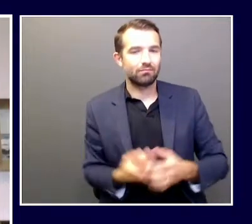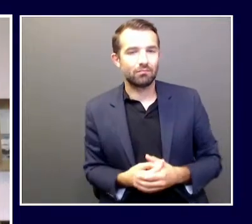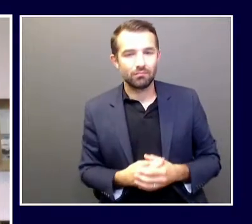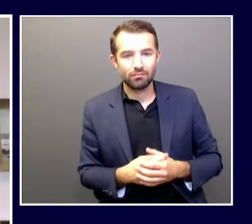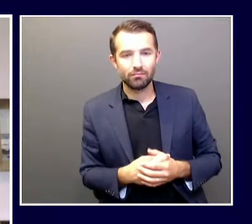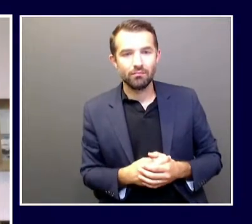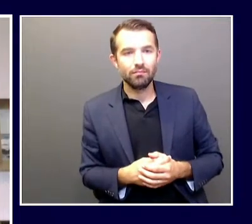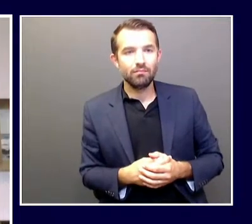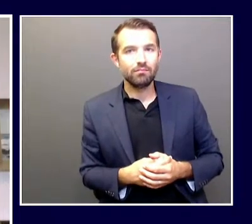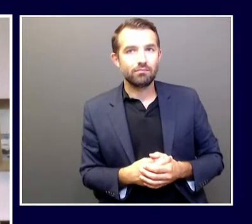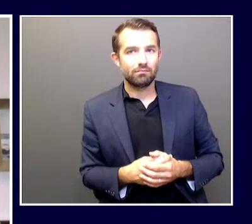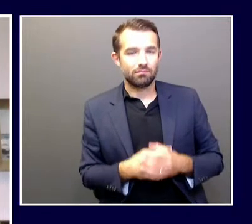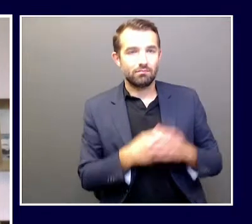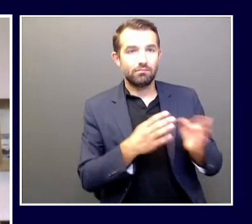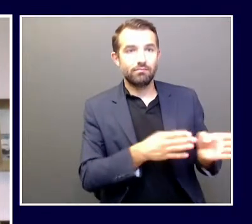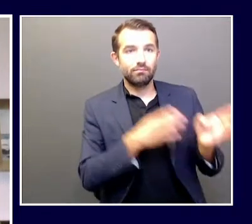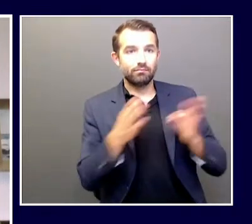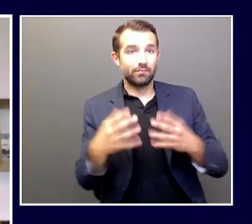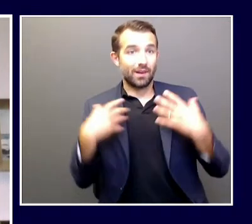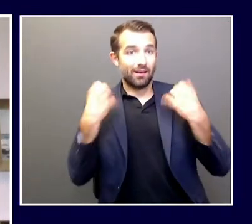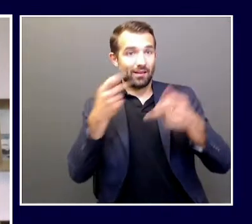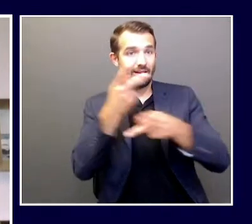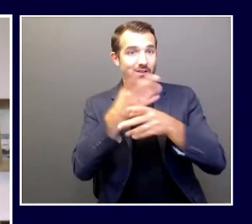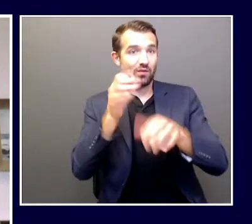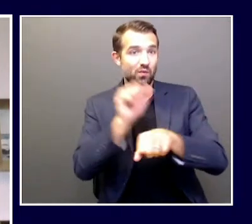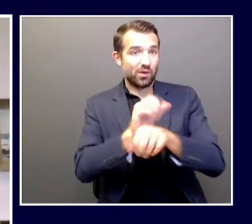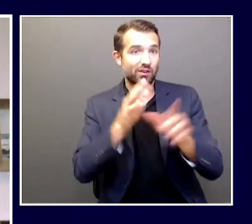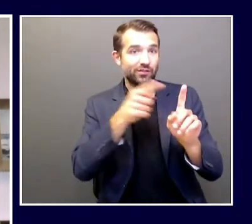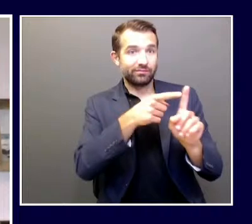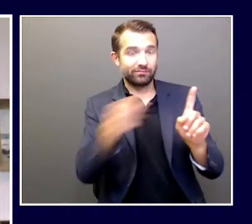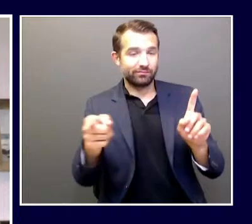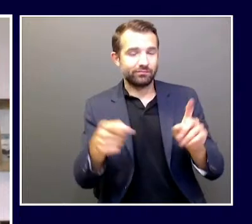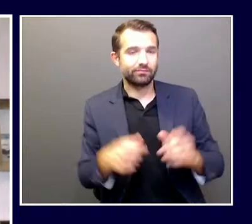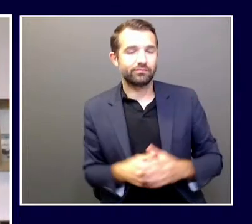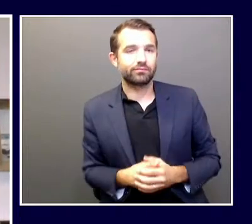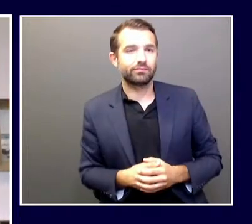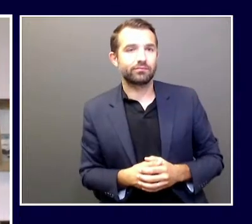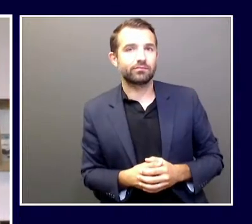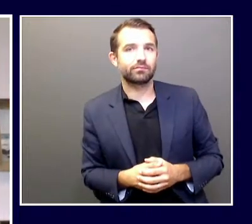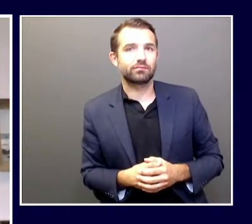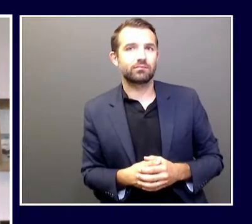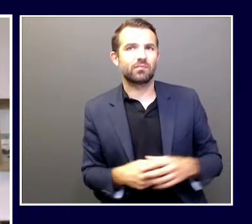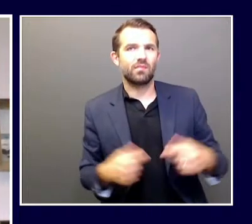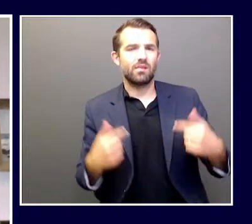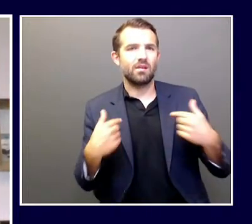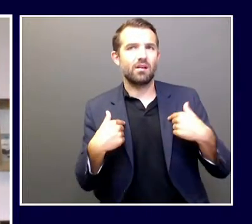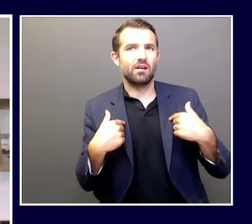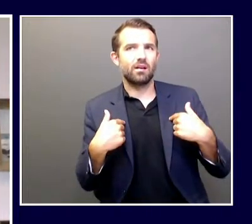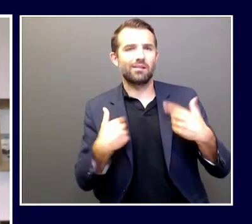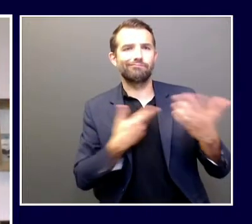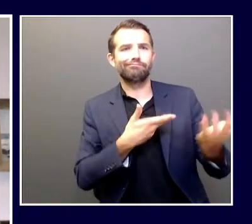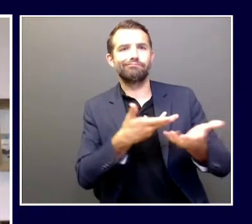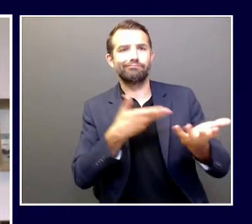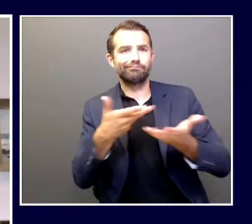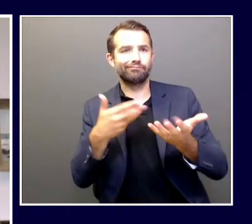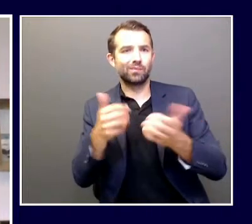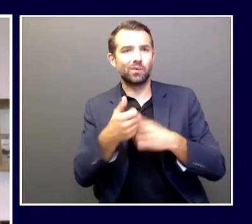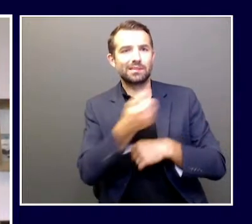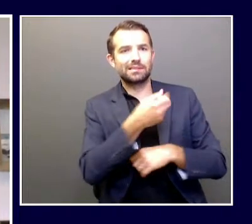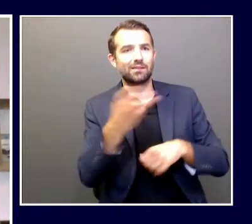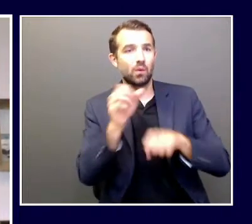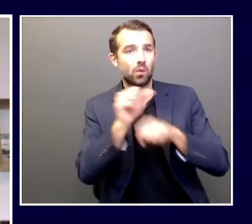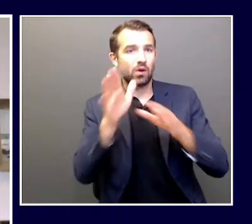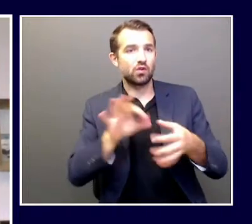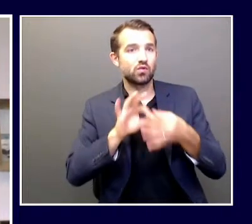I've been speaking to some healthcare workers and about the mandate and their reasons for